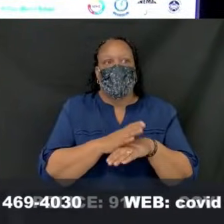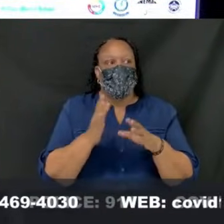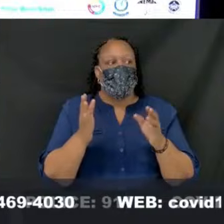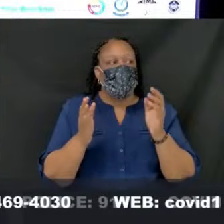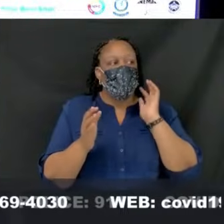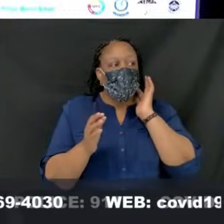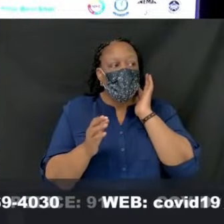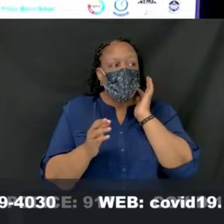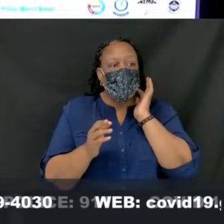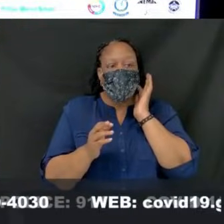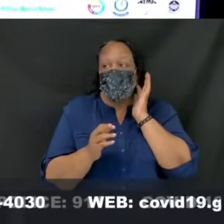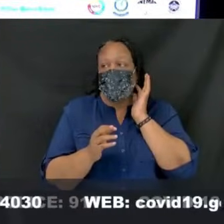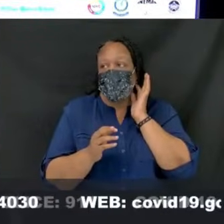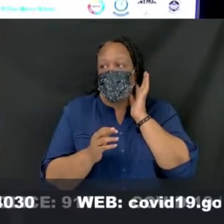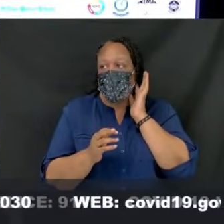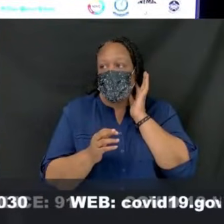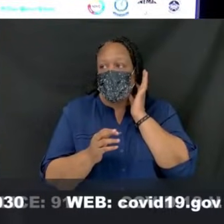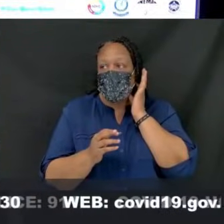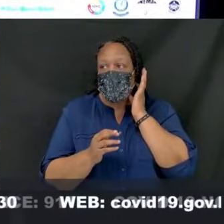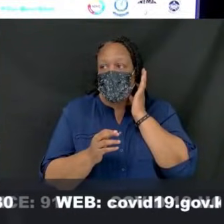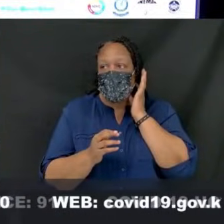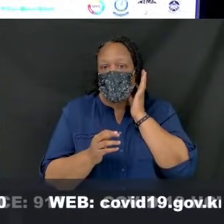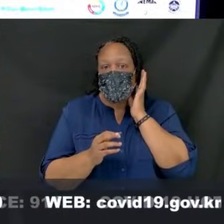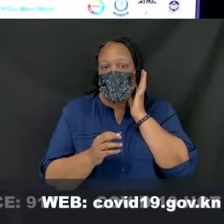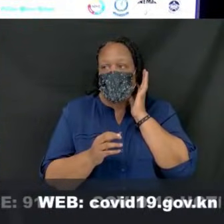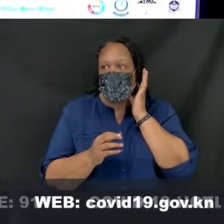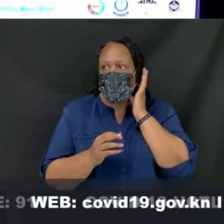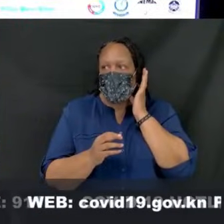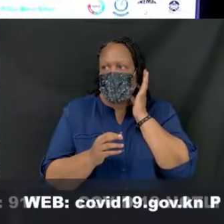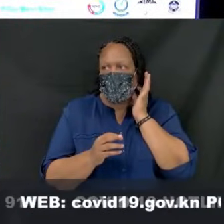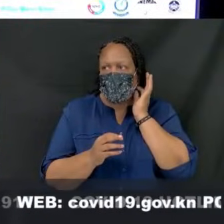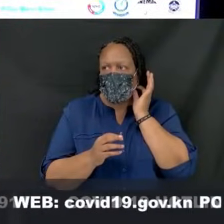hope. And we will, on Friday the